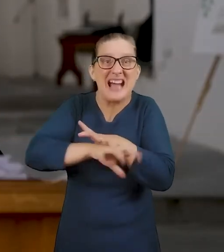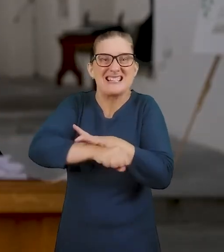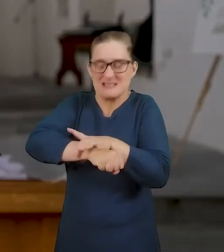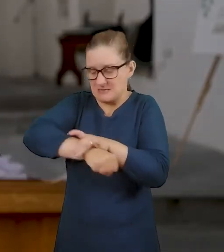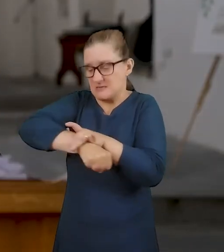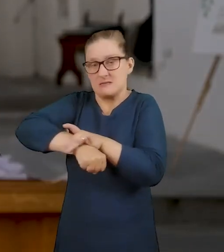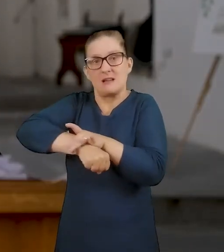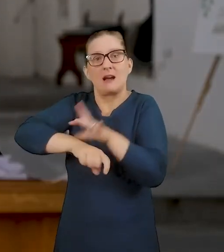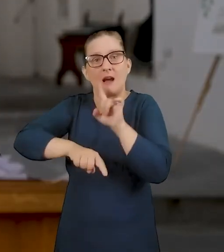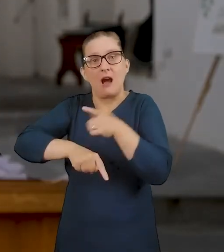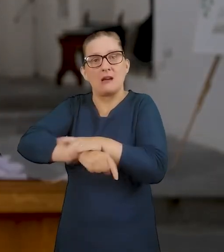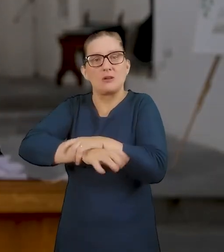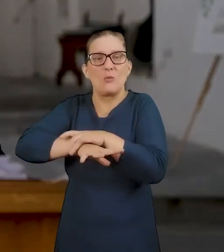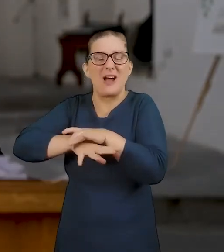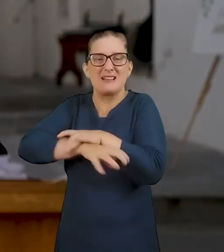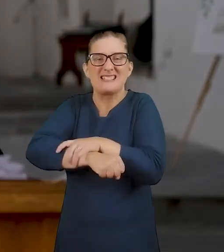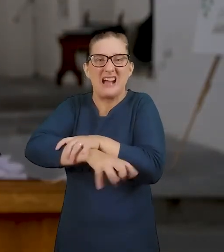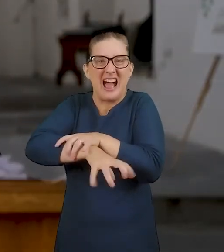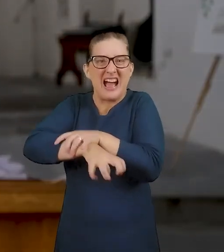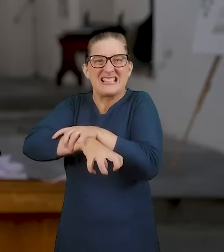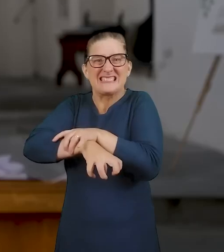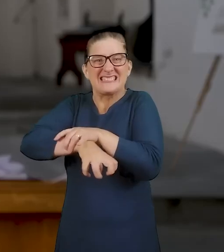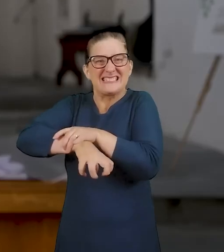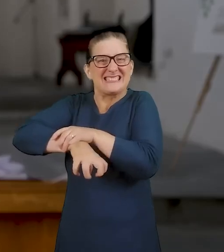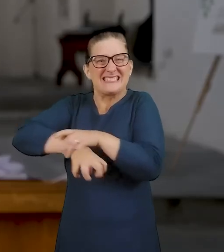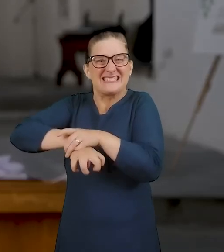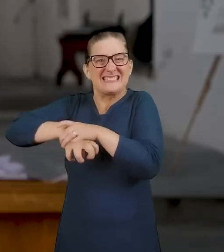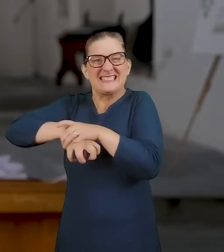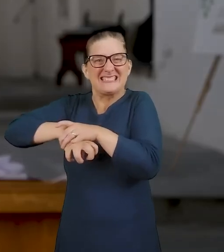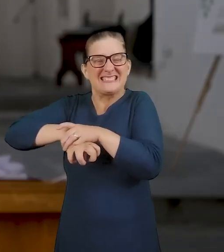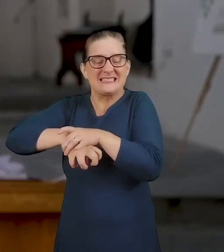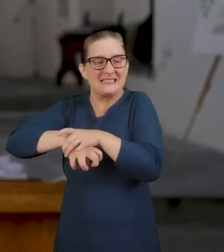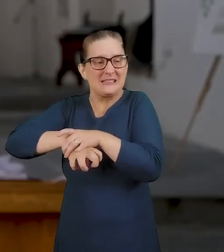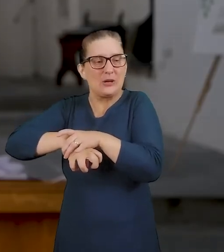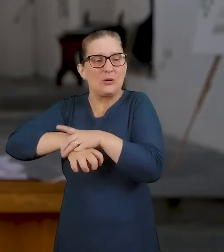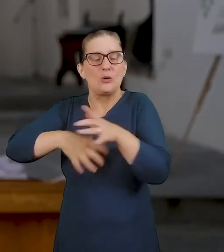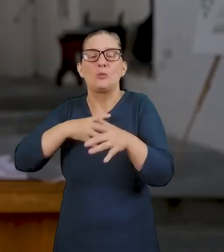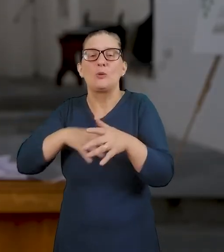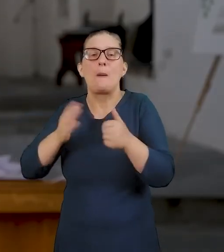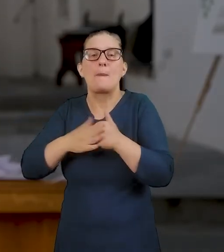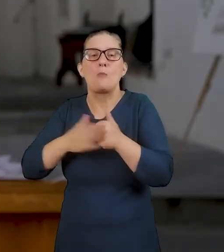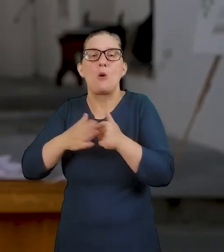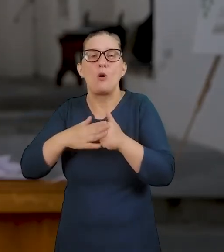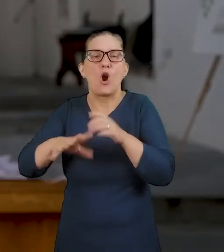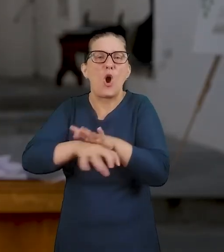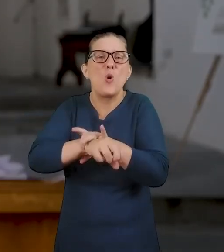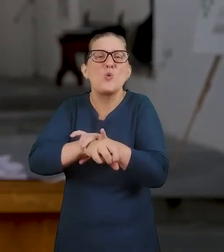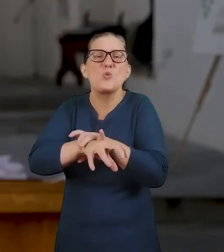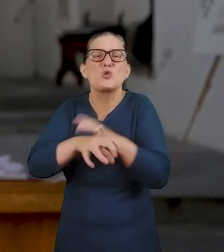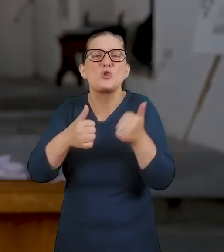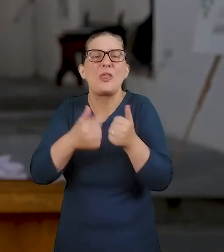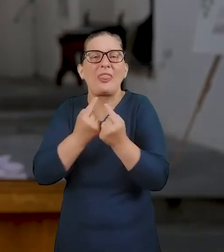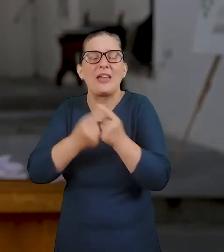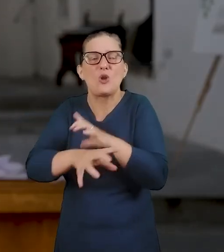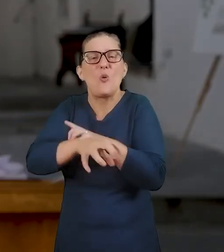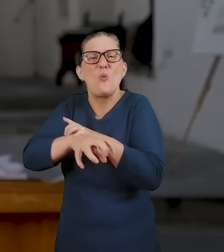I grab the sweets, but I can't get my hand out because I've grabbed loads and I'm holding it tightly. We have a desire